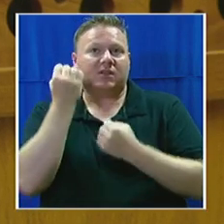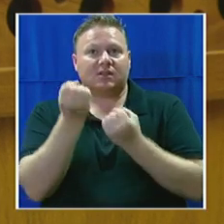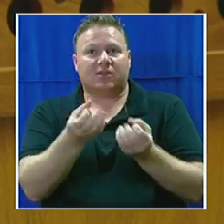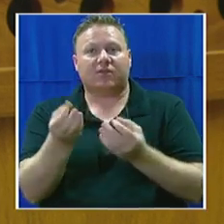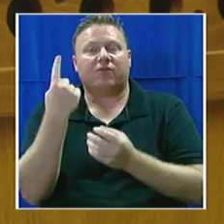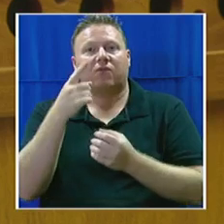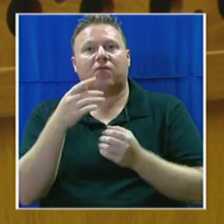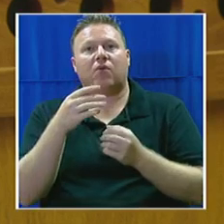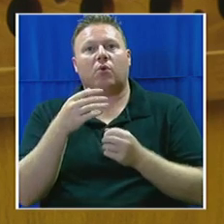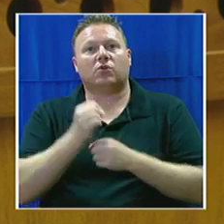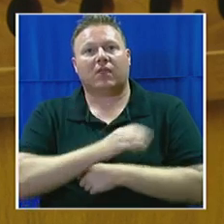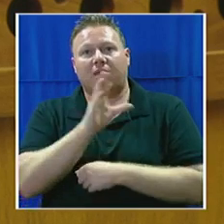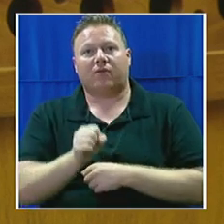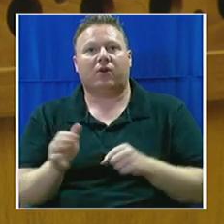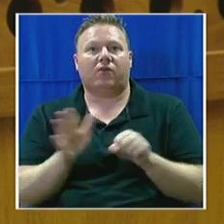as a whole.